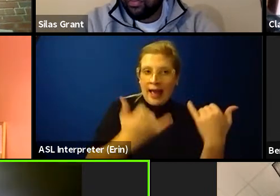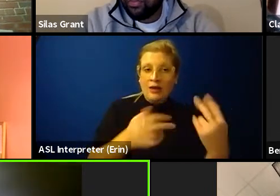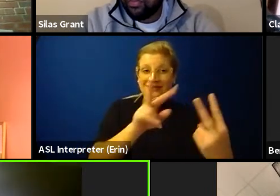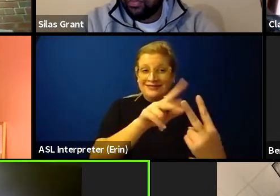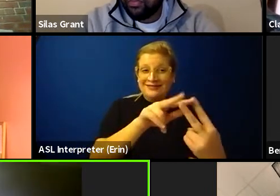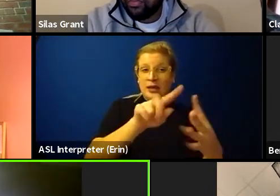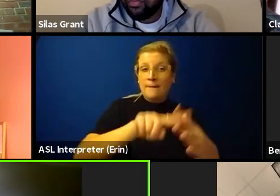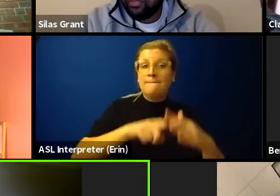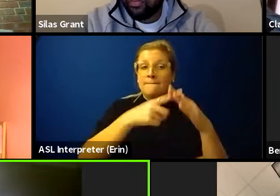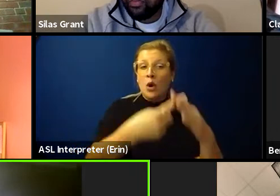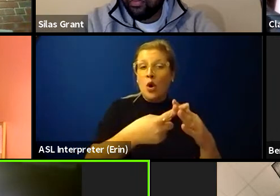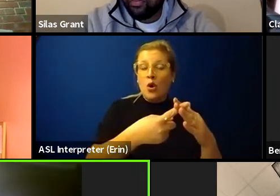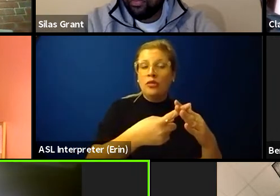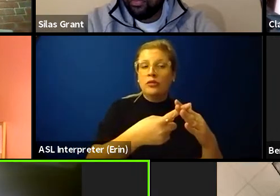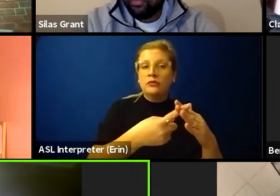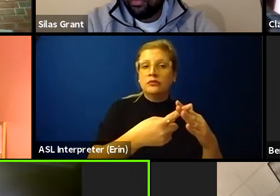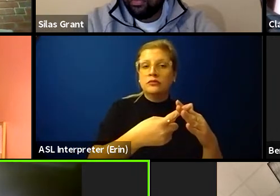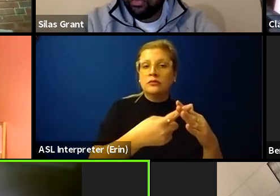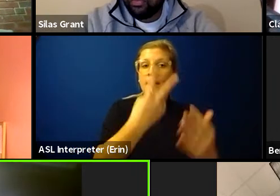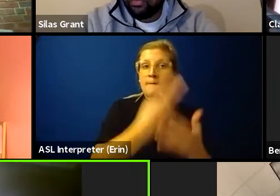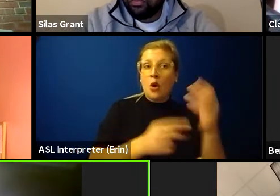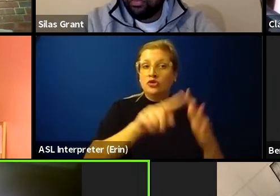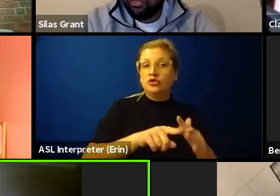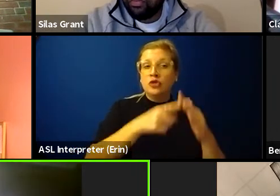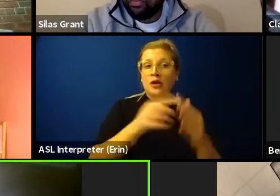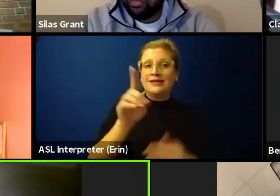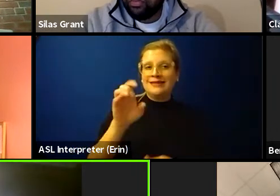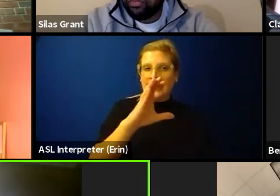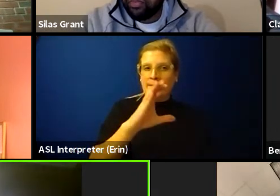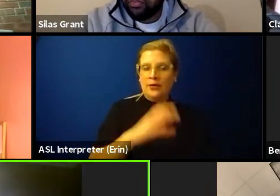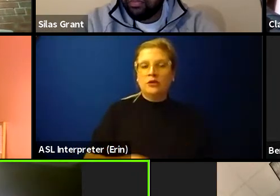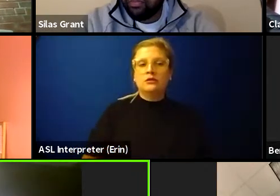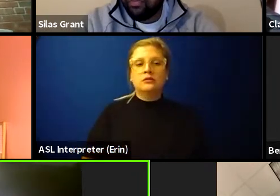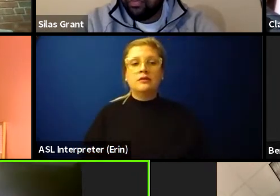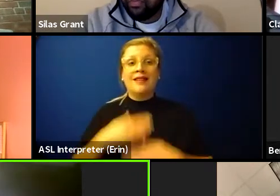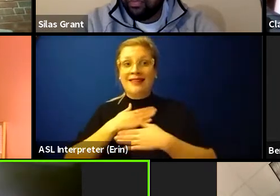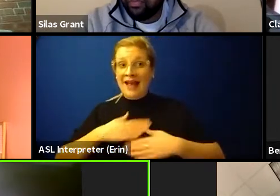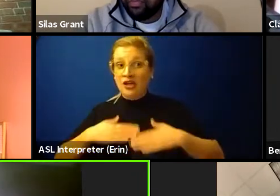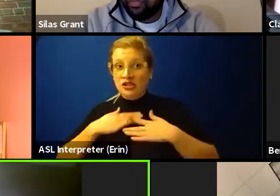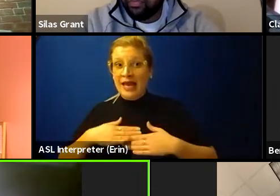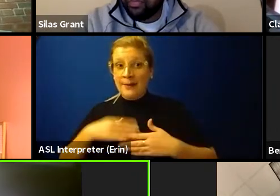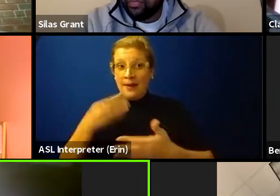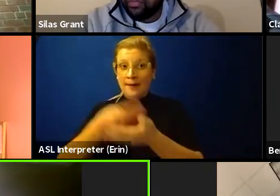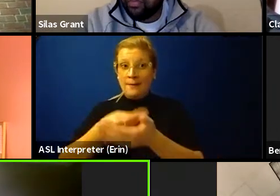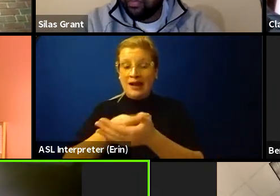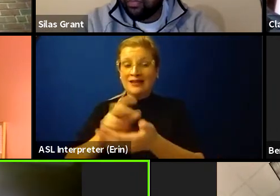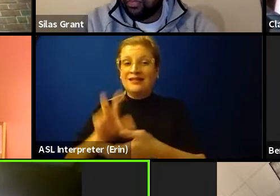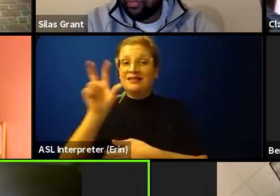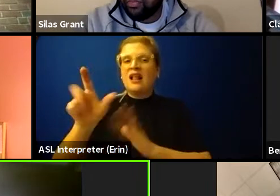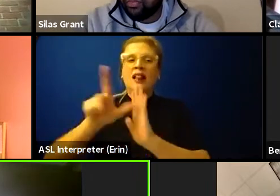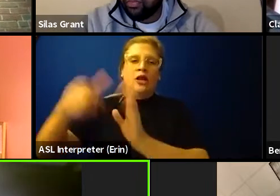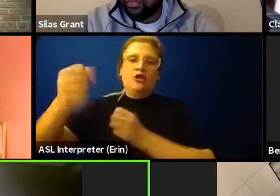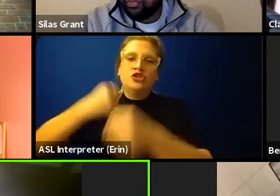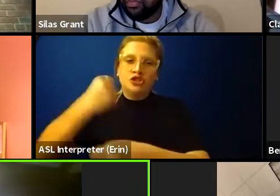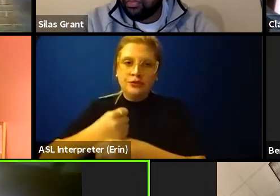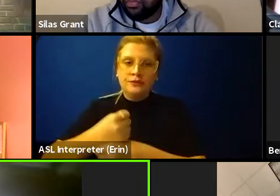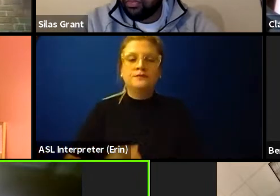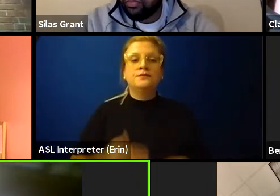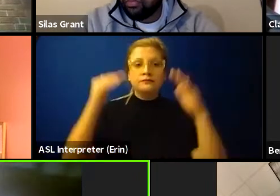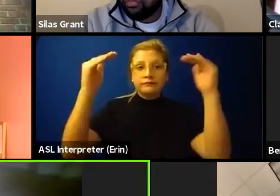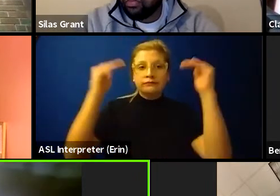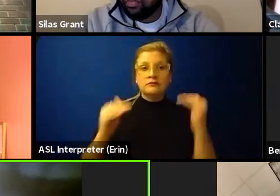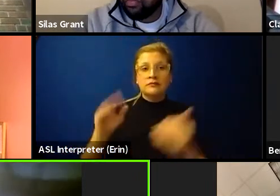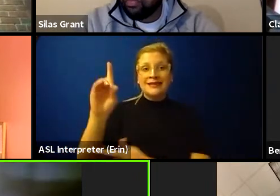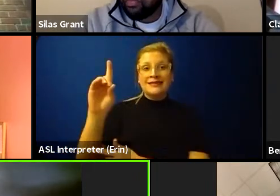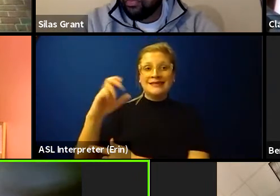begin operation in December. The entertainment bridge fund will be launched later this year. Moving on to the